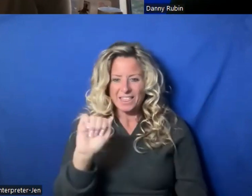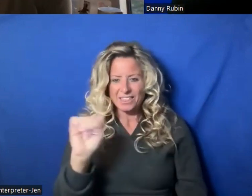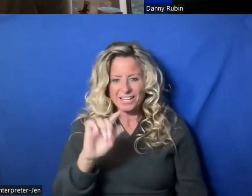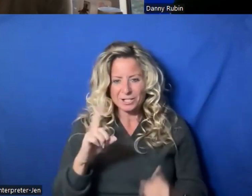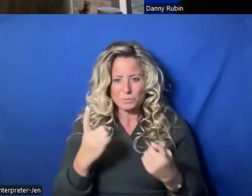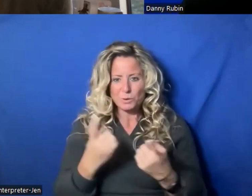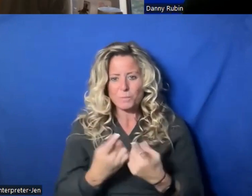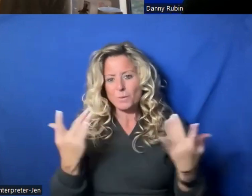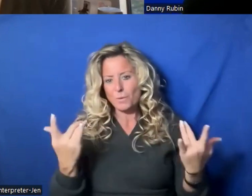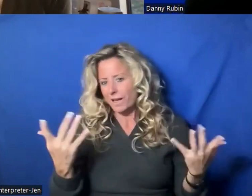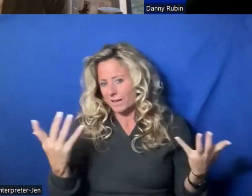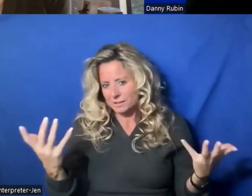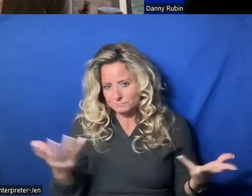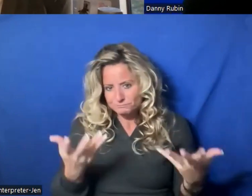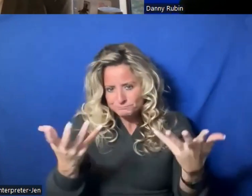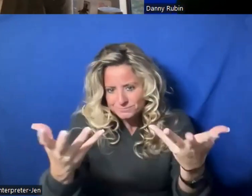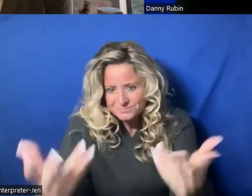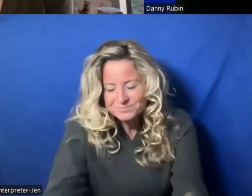department? Why?